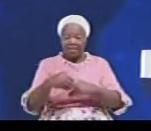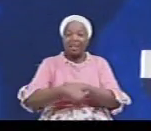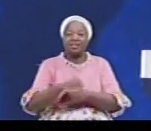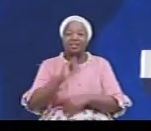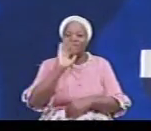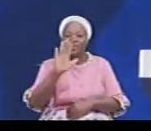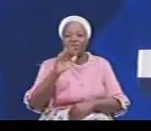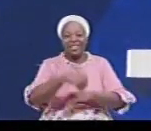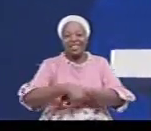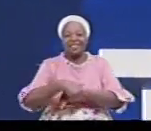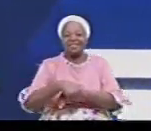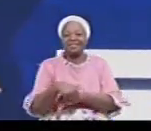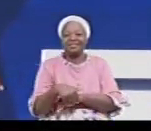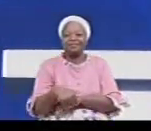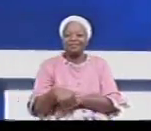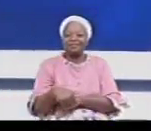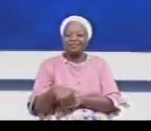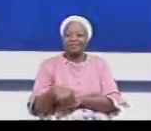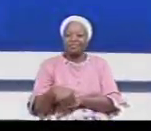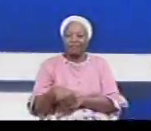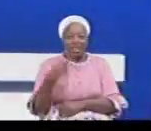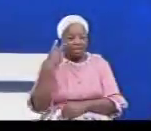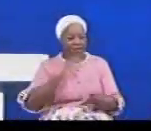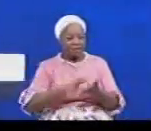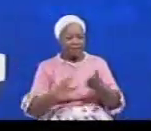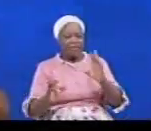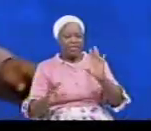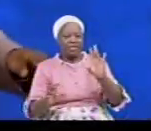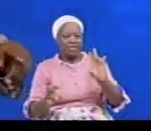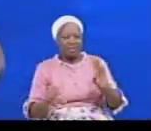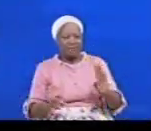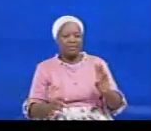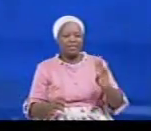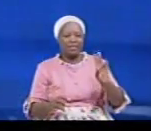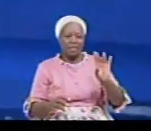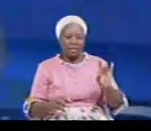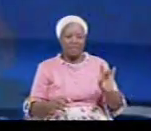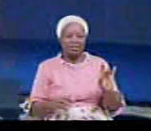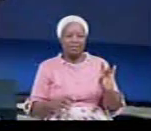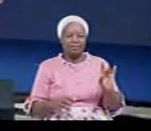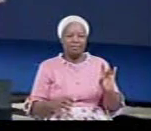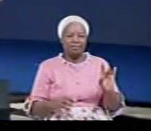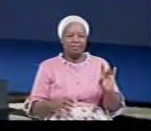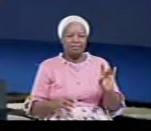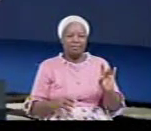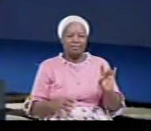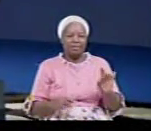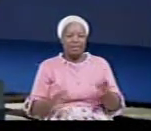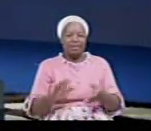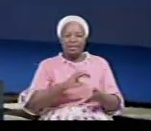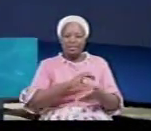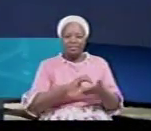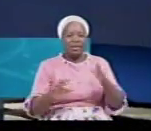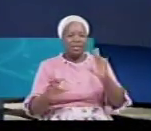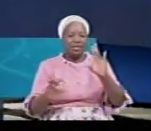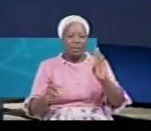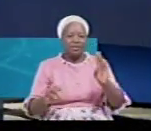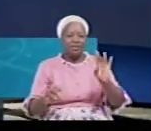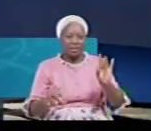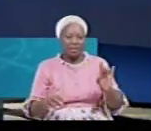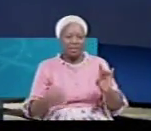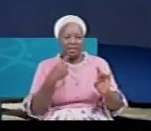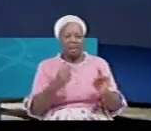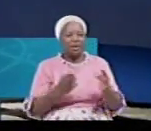night. Look at verse 78 there. In verse 78, it says, through